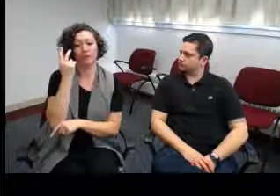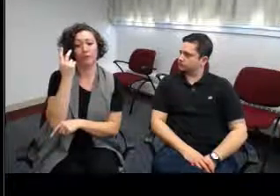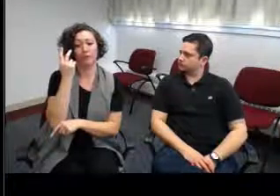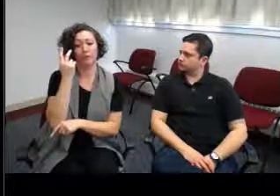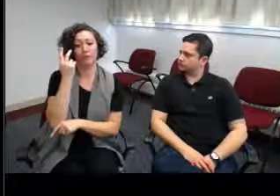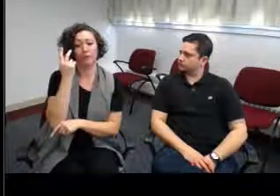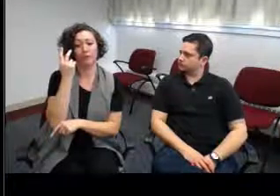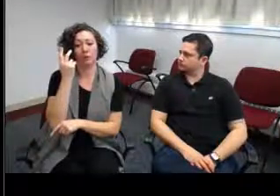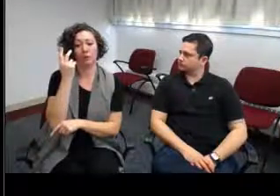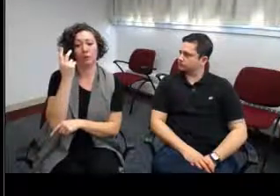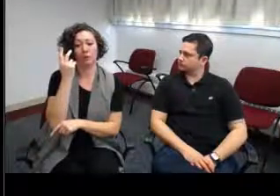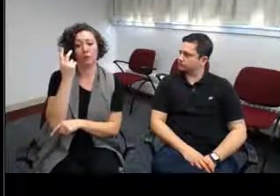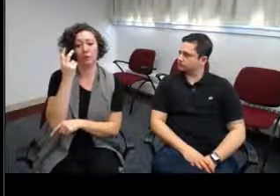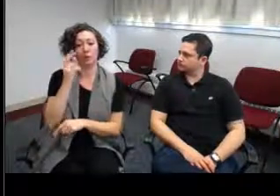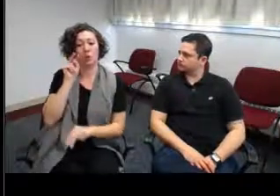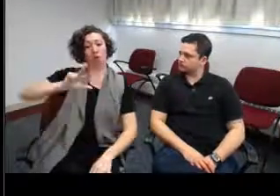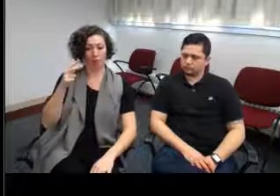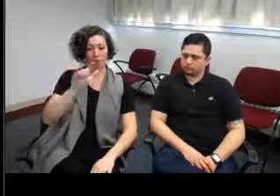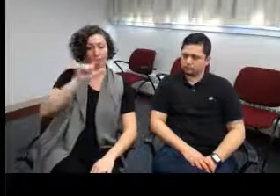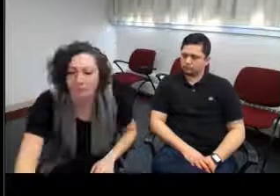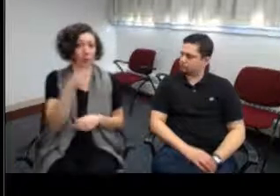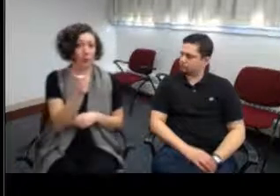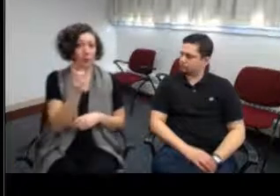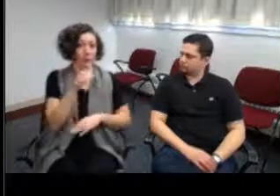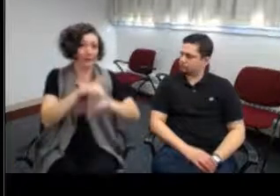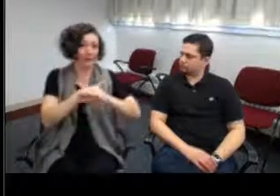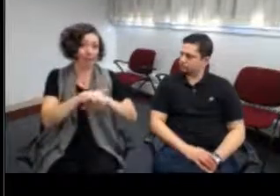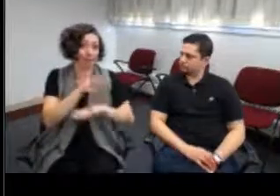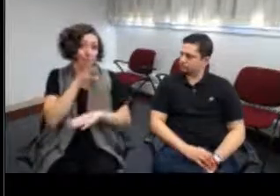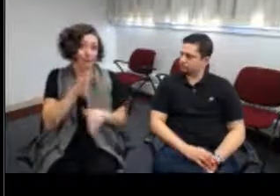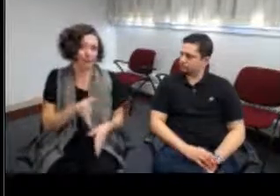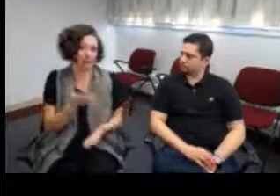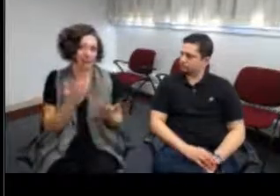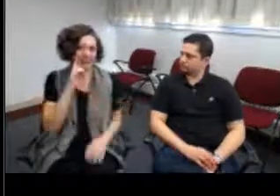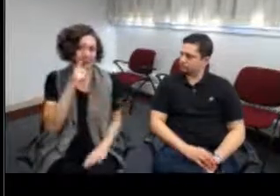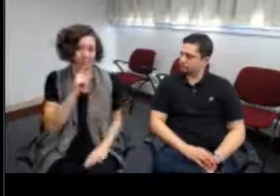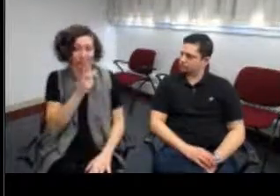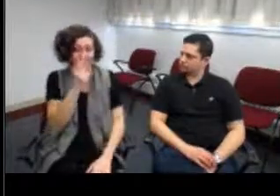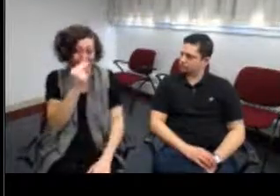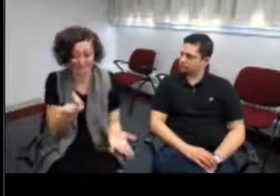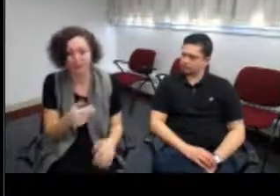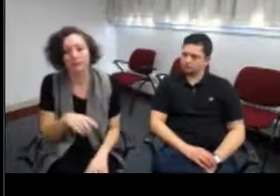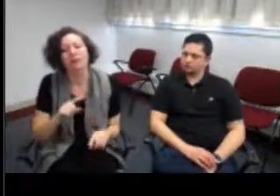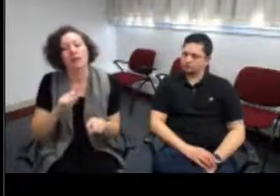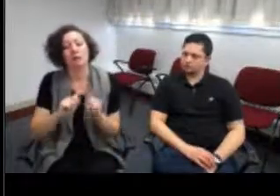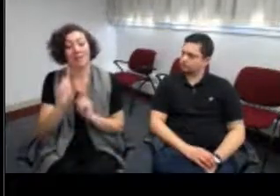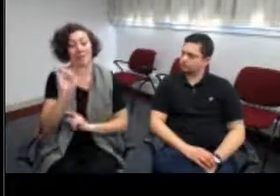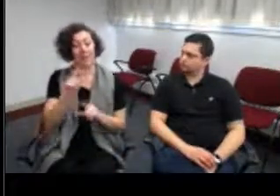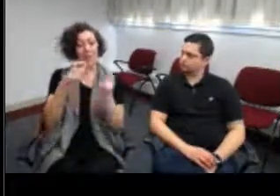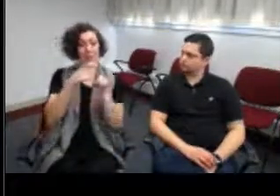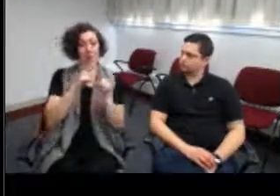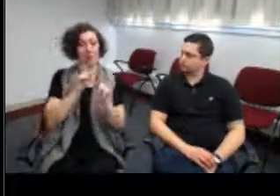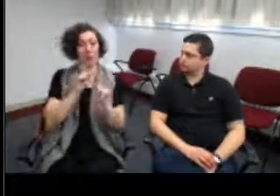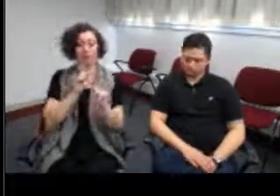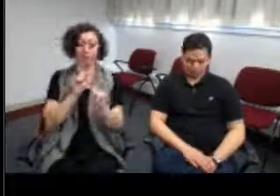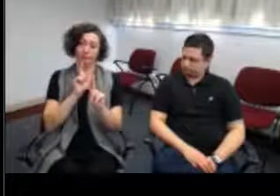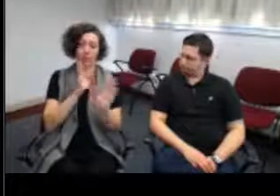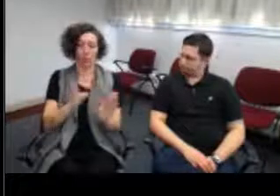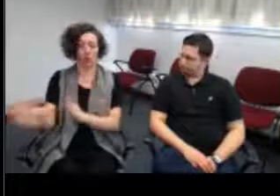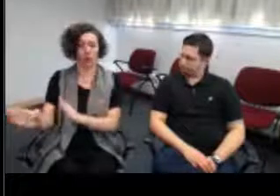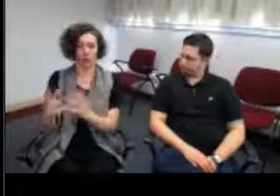it says negative thought what? And so for you English speakers, that might sound really funny and grammatically